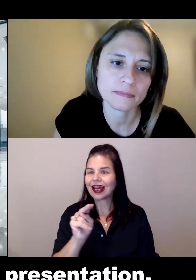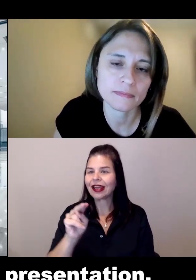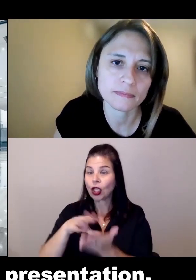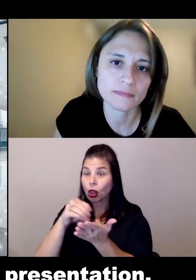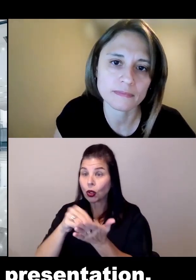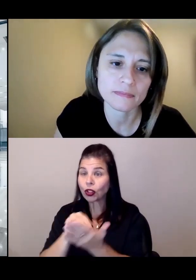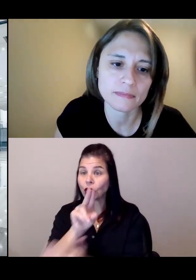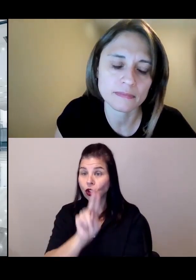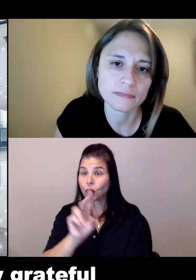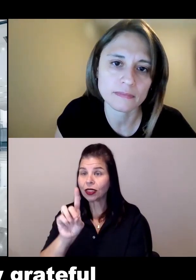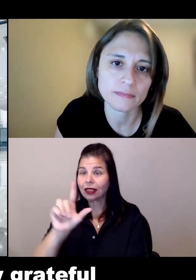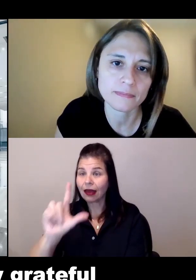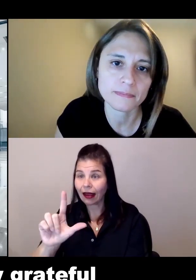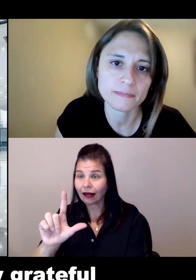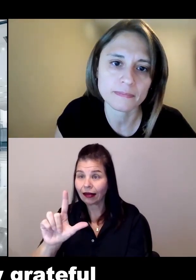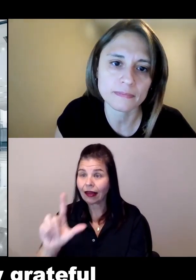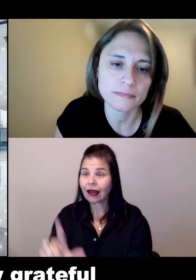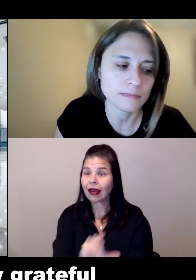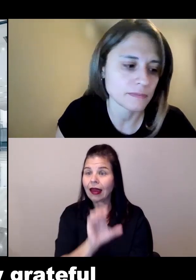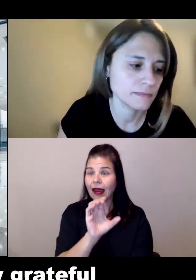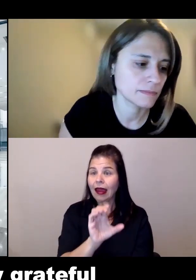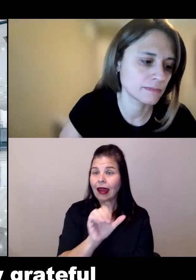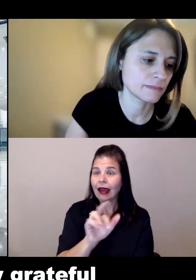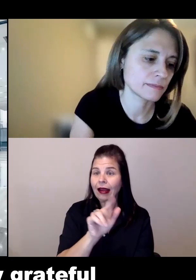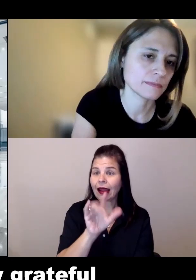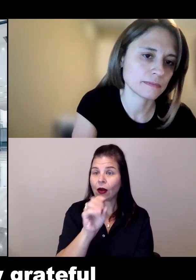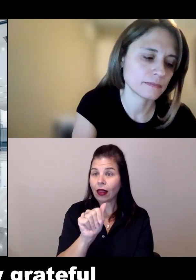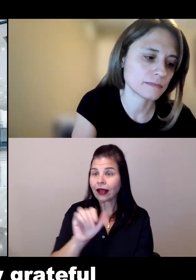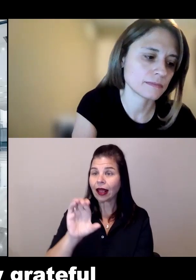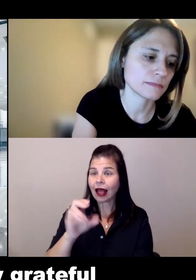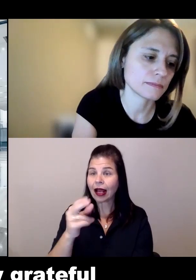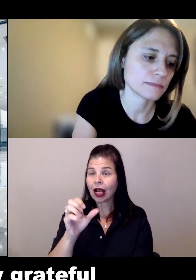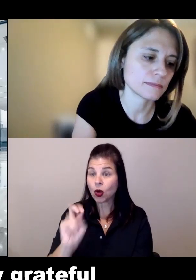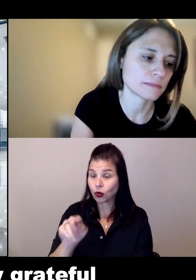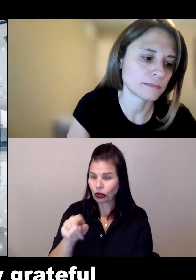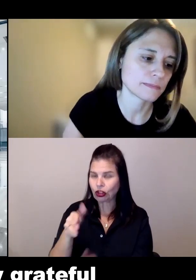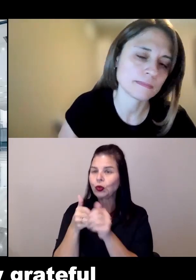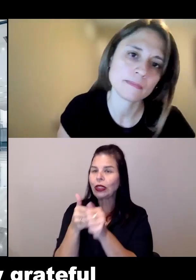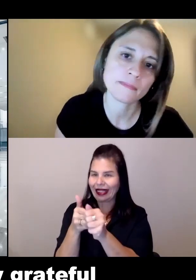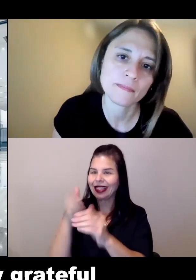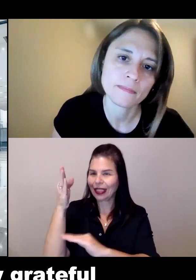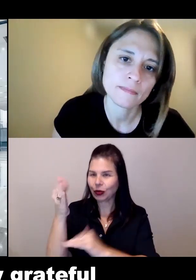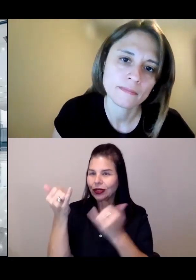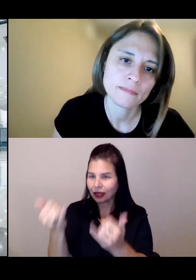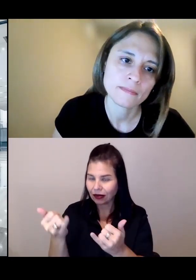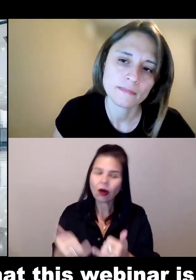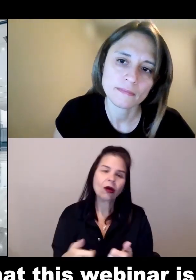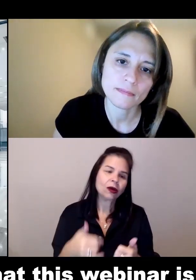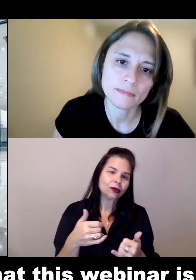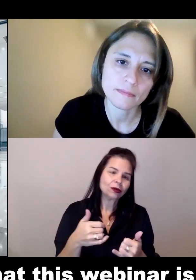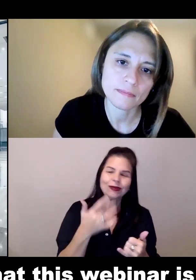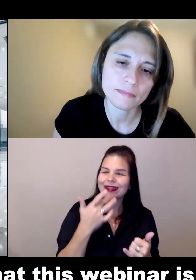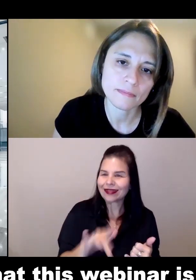this presentation. And we are also extremely grateful as well to be able to have ASL interpreters with